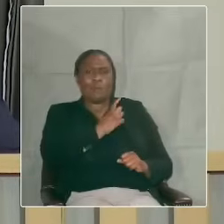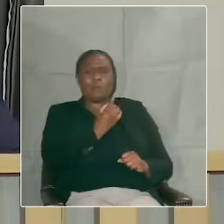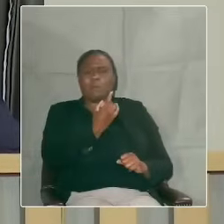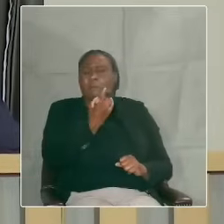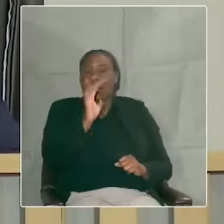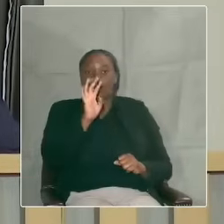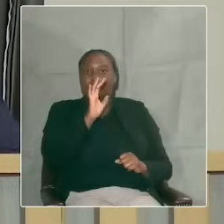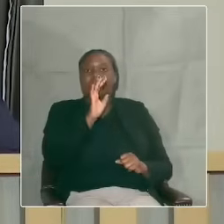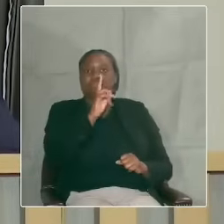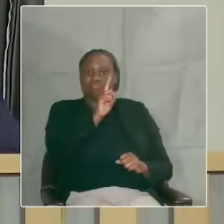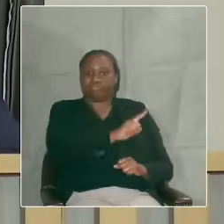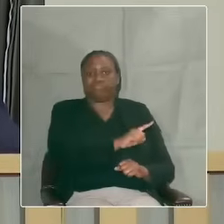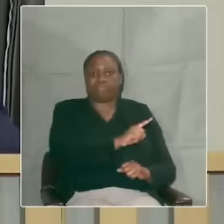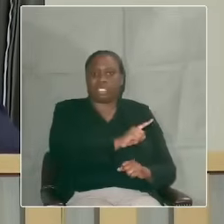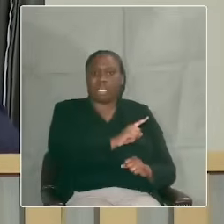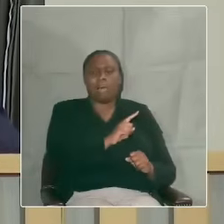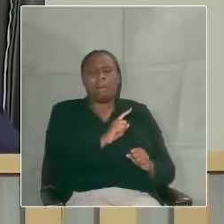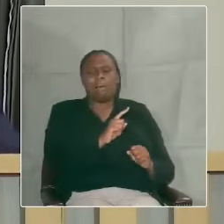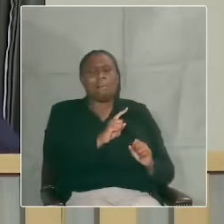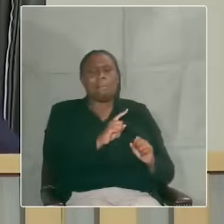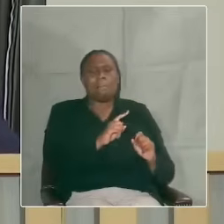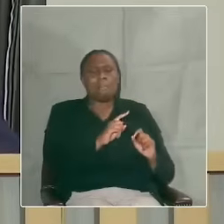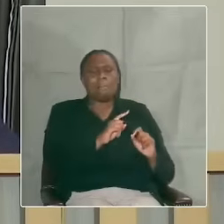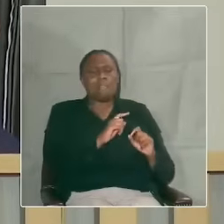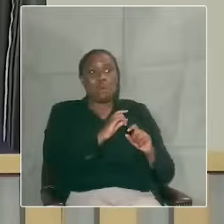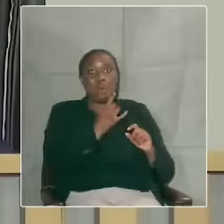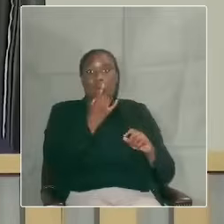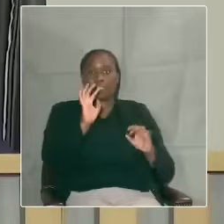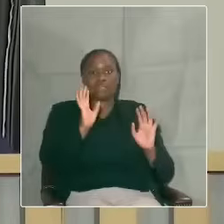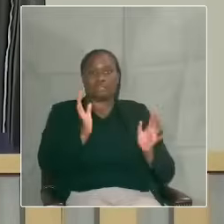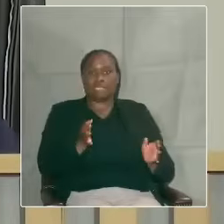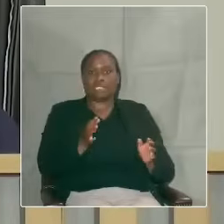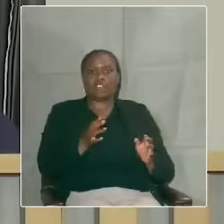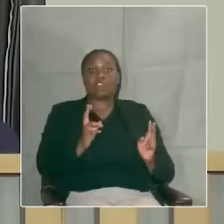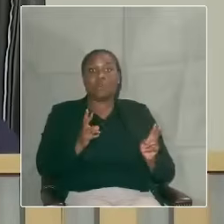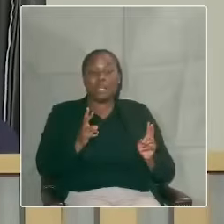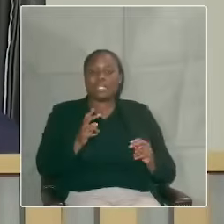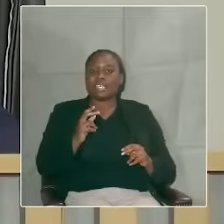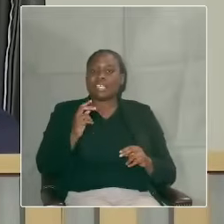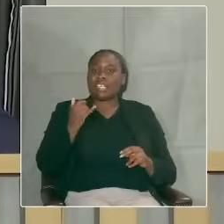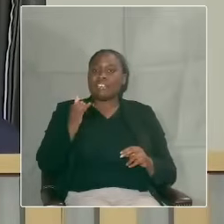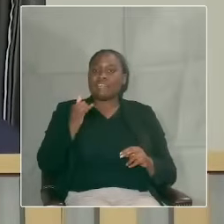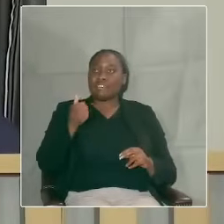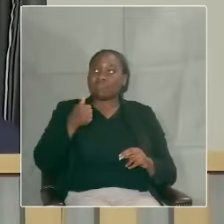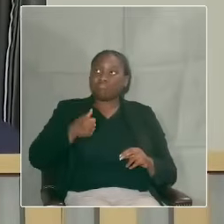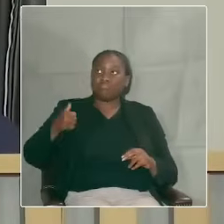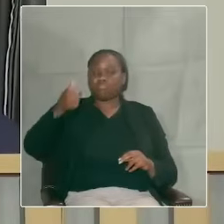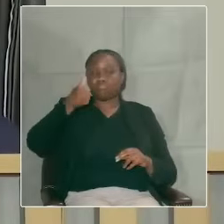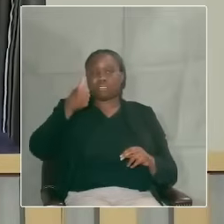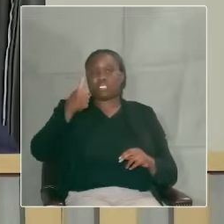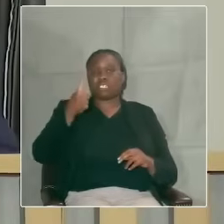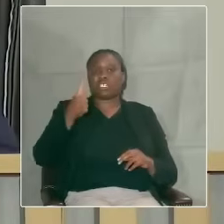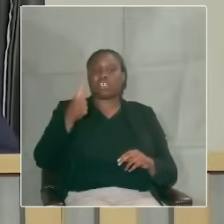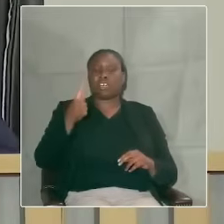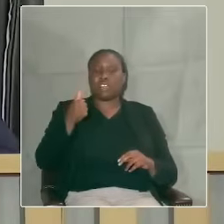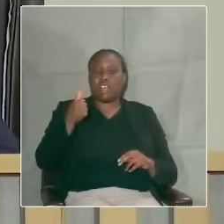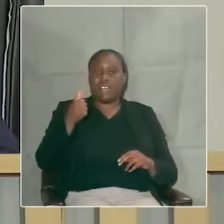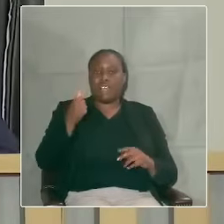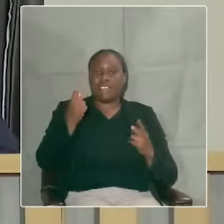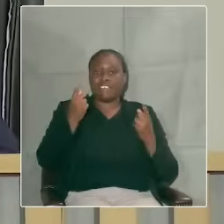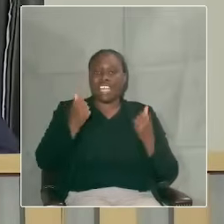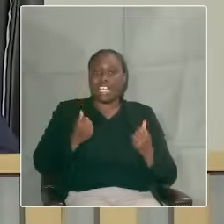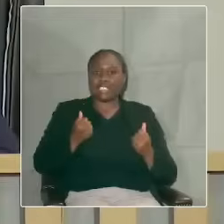than that, he would recommend, when financial authorities comes, he will recommend